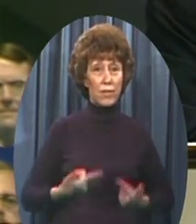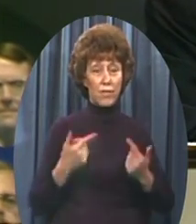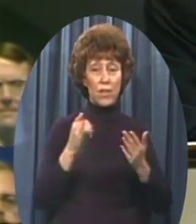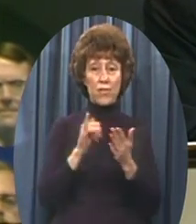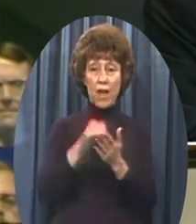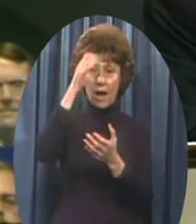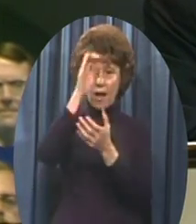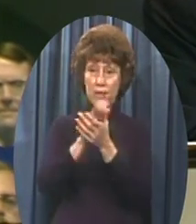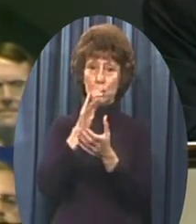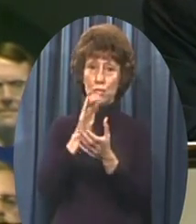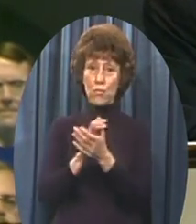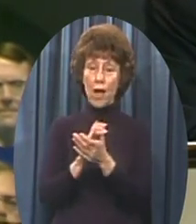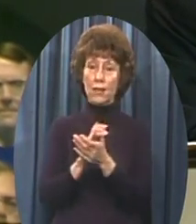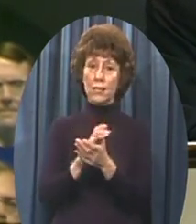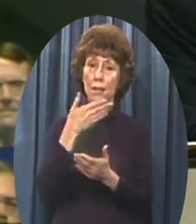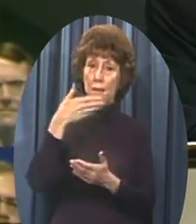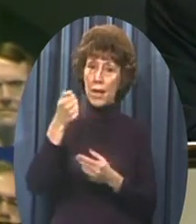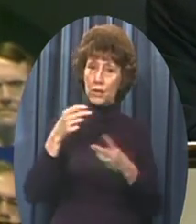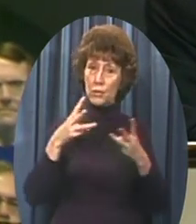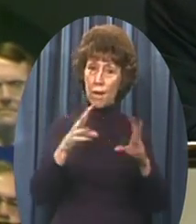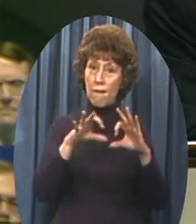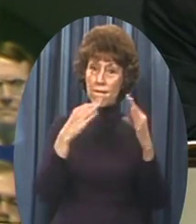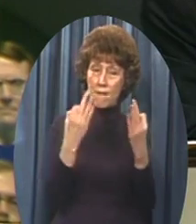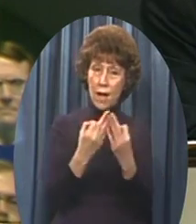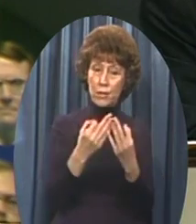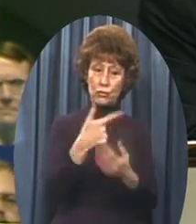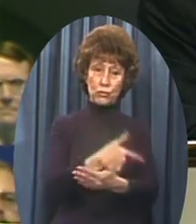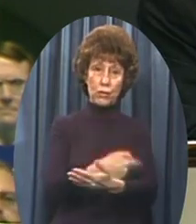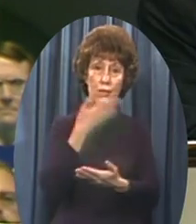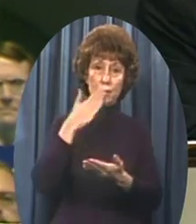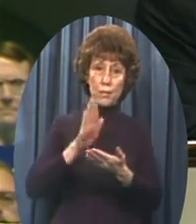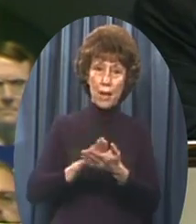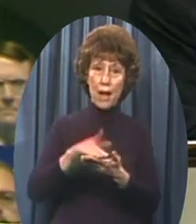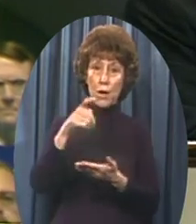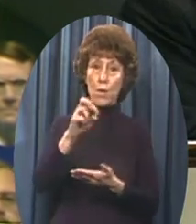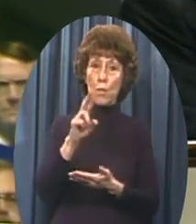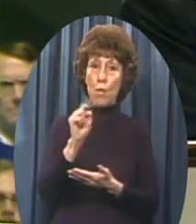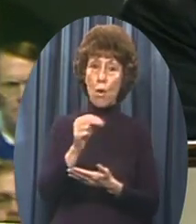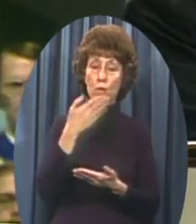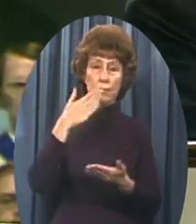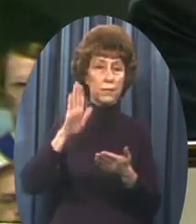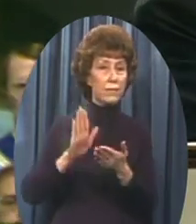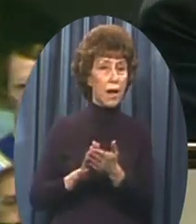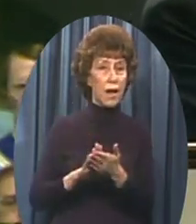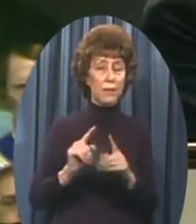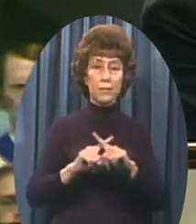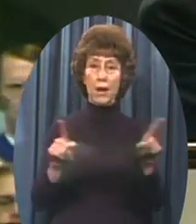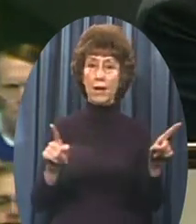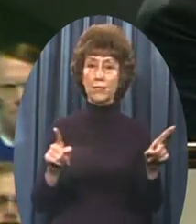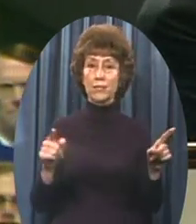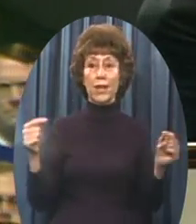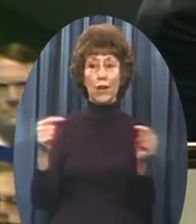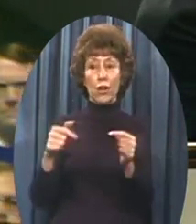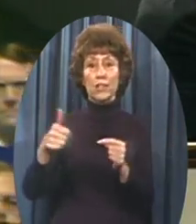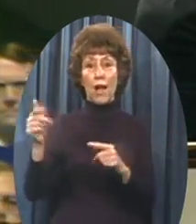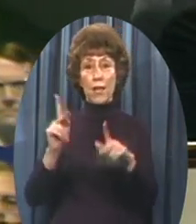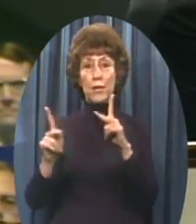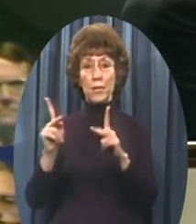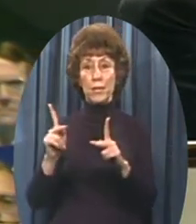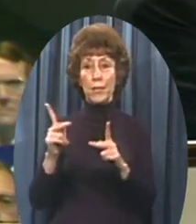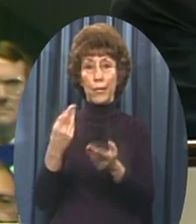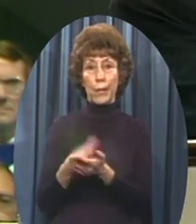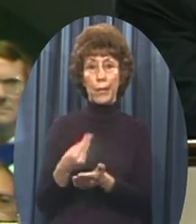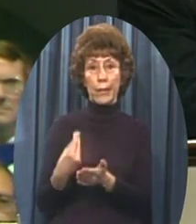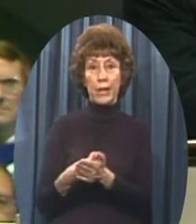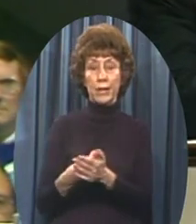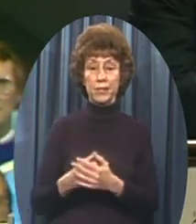abortion is bad, pornography is bad, drugs are bad. But we're hurting the trade of some people. Here's one from Oshkosh, Wisconsin.